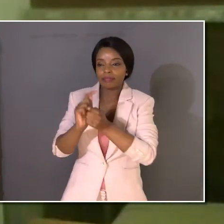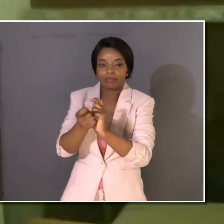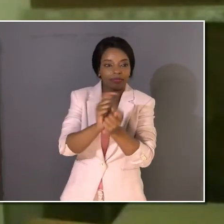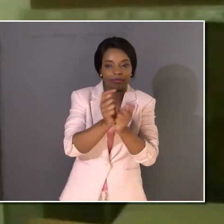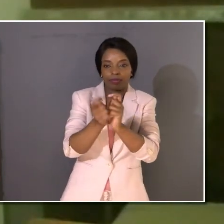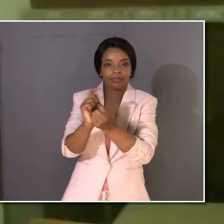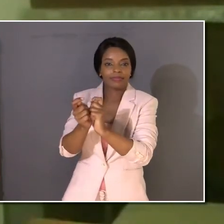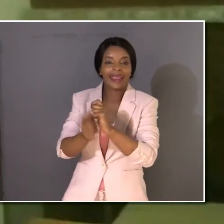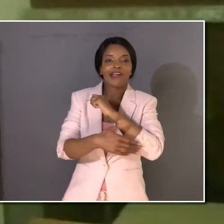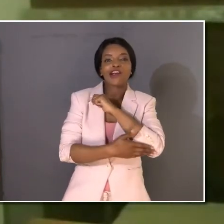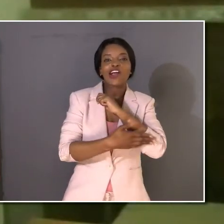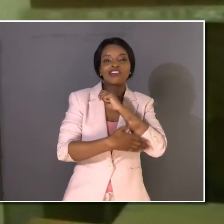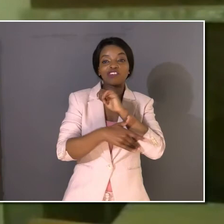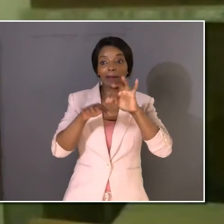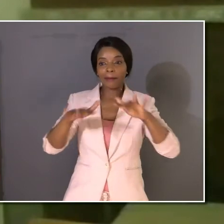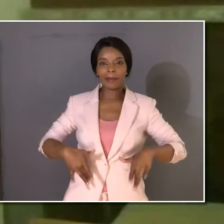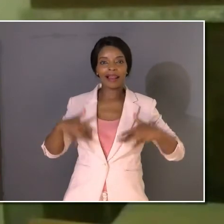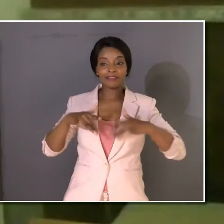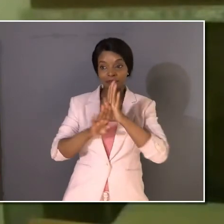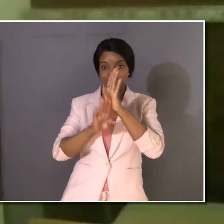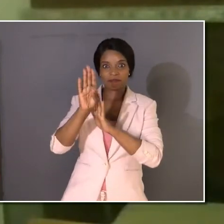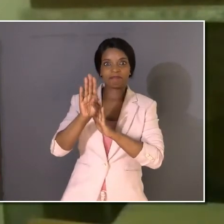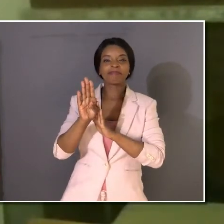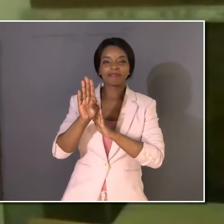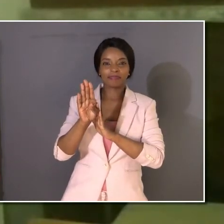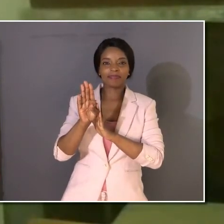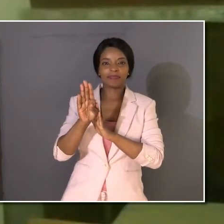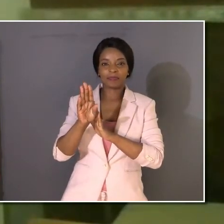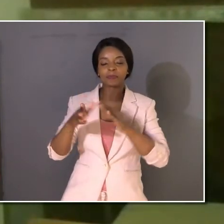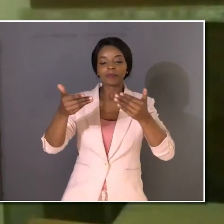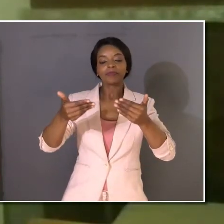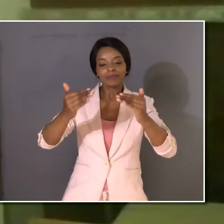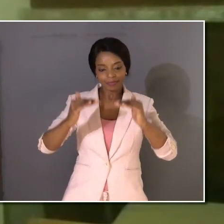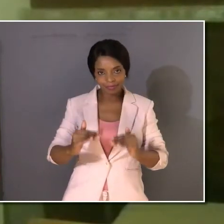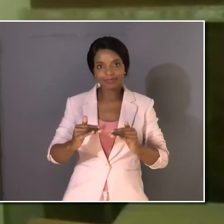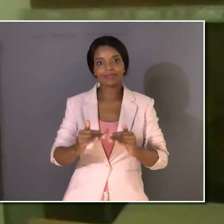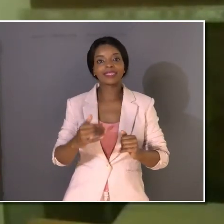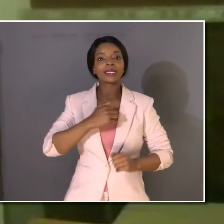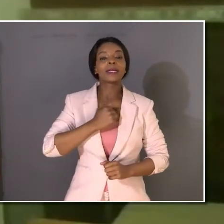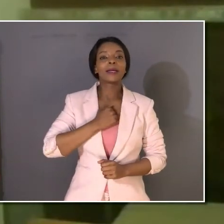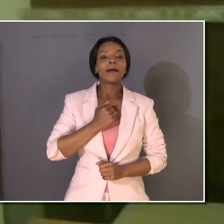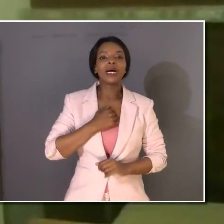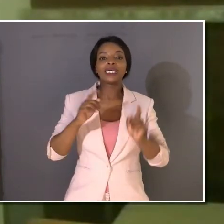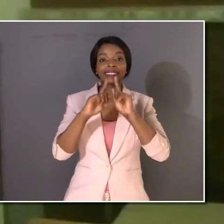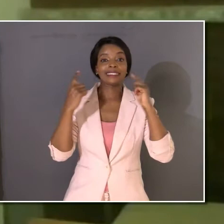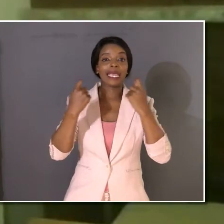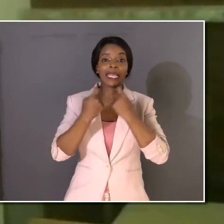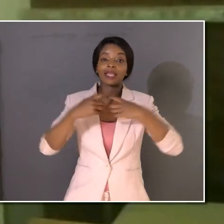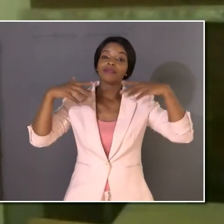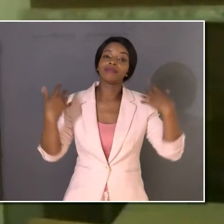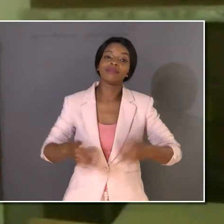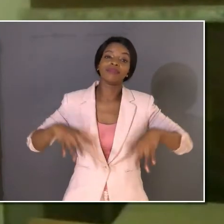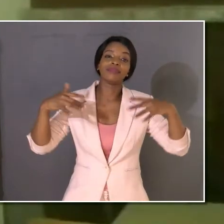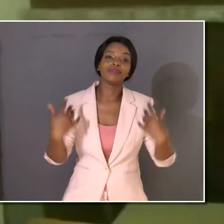say a special thank you to all of them. Then, of course, my incredible team. As always,